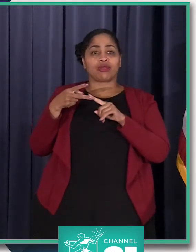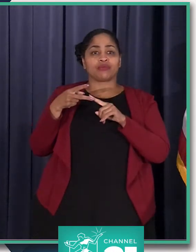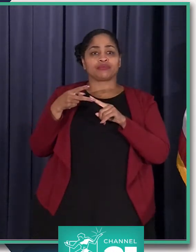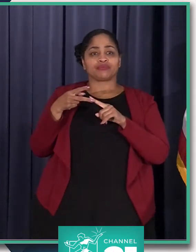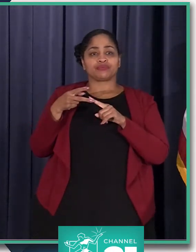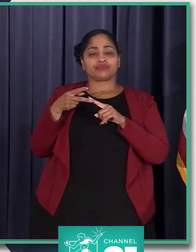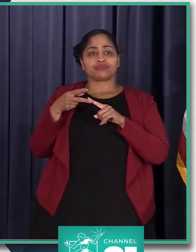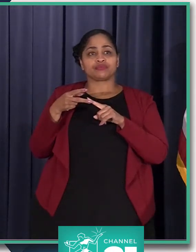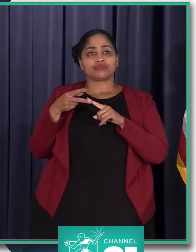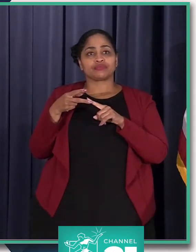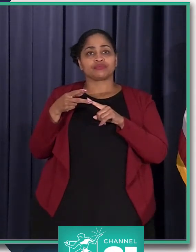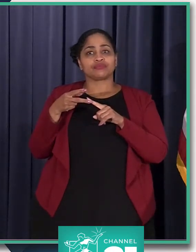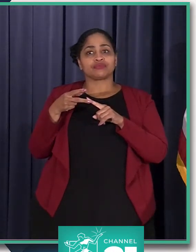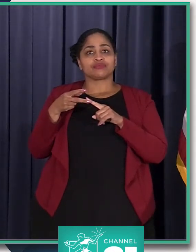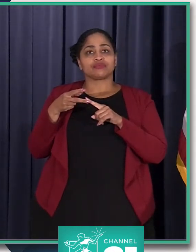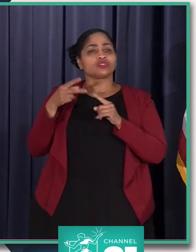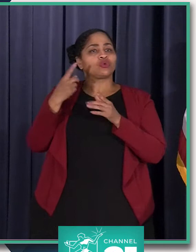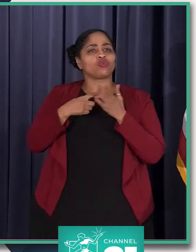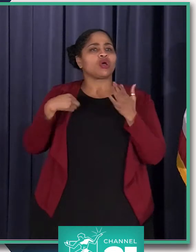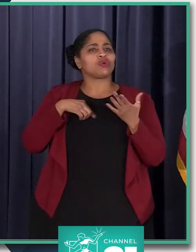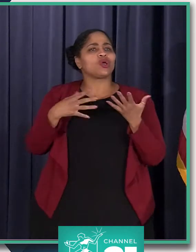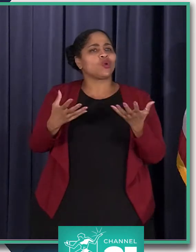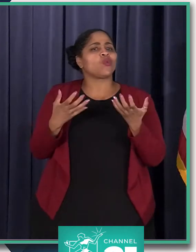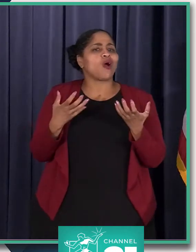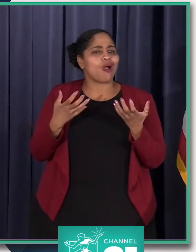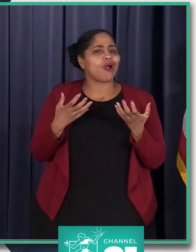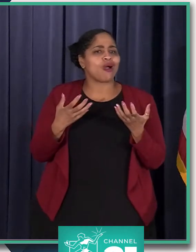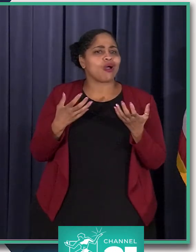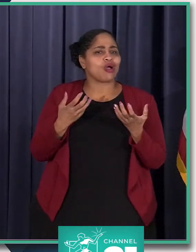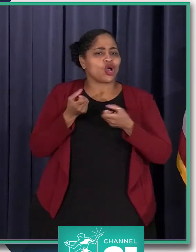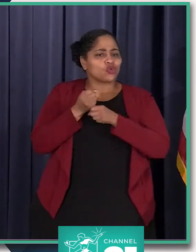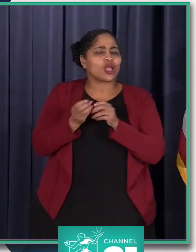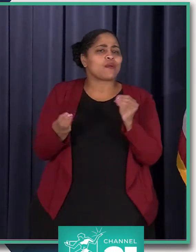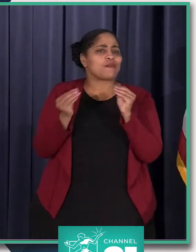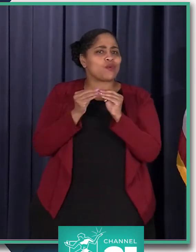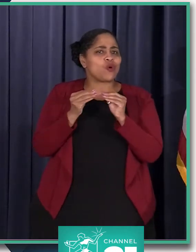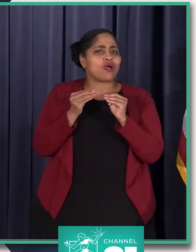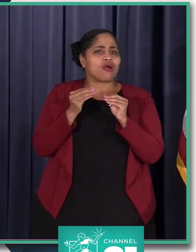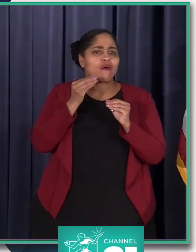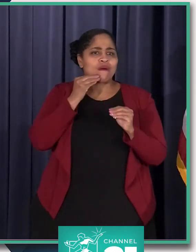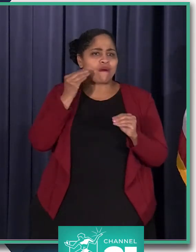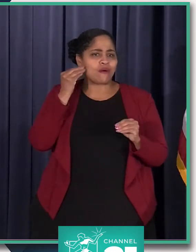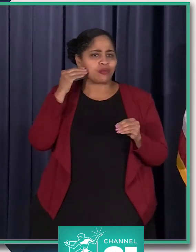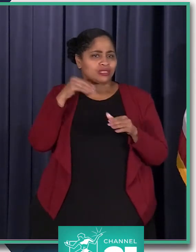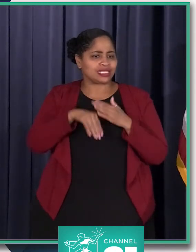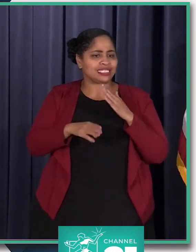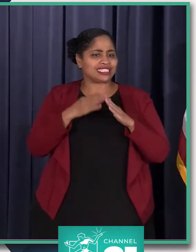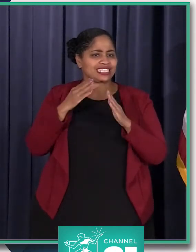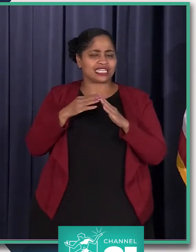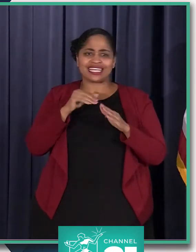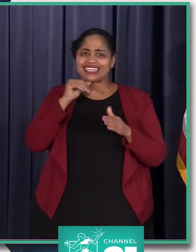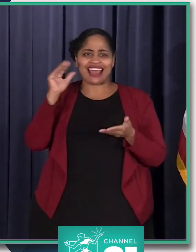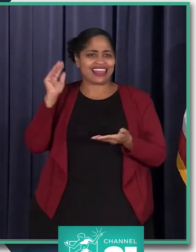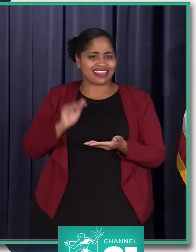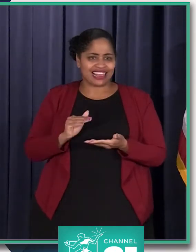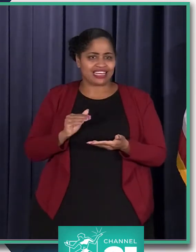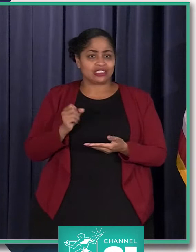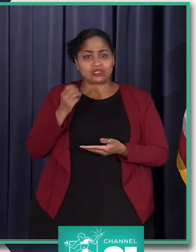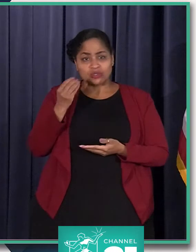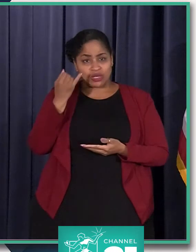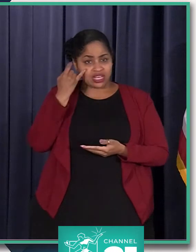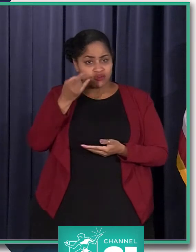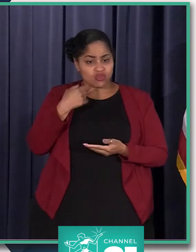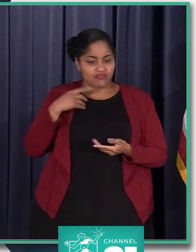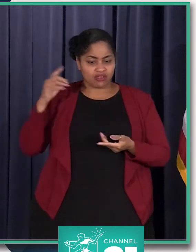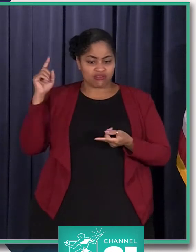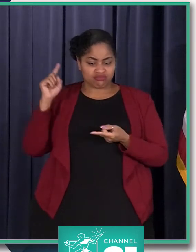this, that what we want to do is create more housing units in this city, not less. So if you have